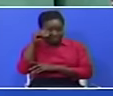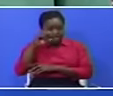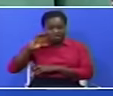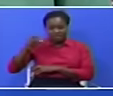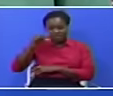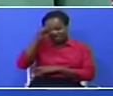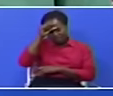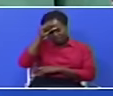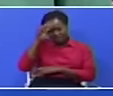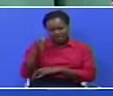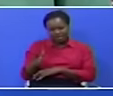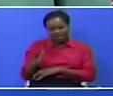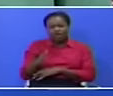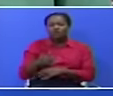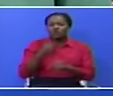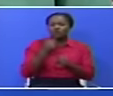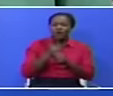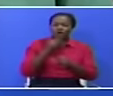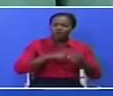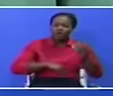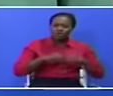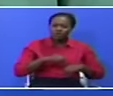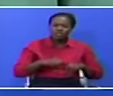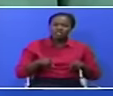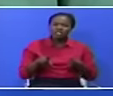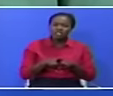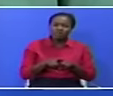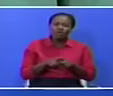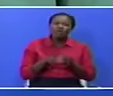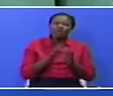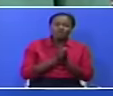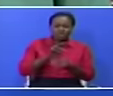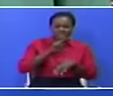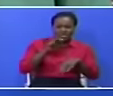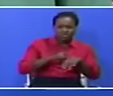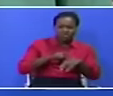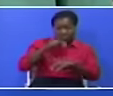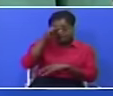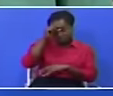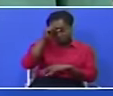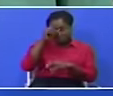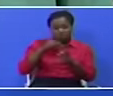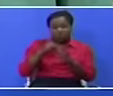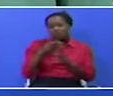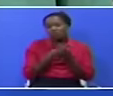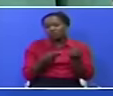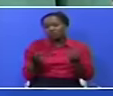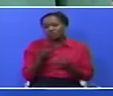Ali Hassan Joho to deal with corruption as well. Is this just to do with the national government, or it boils down to the county as